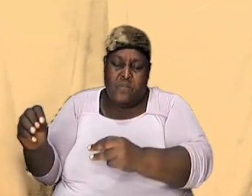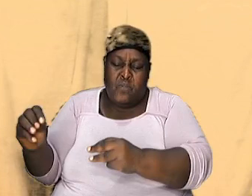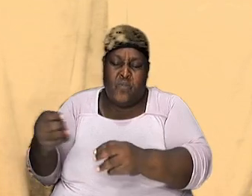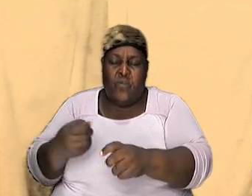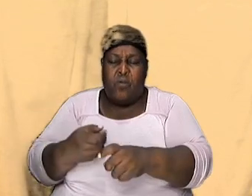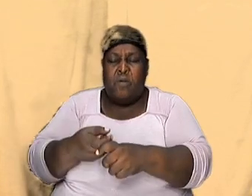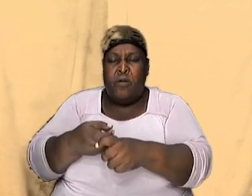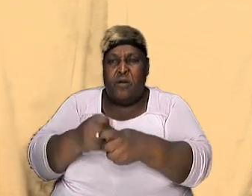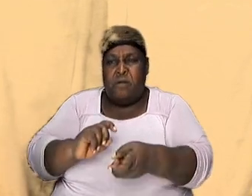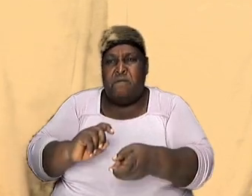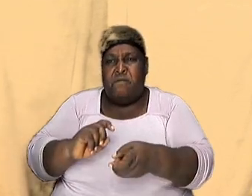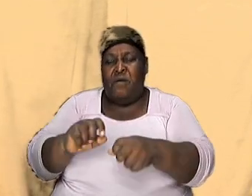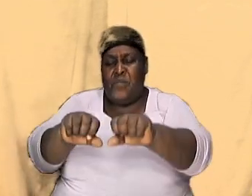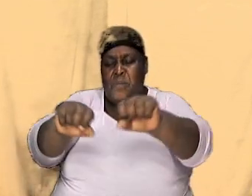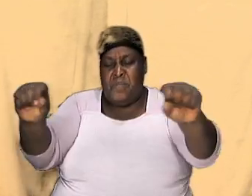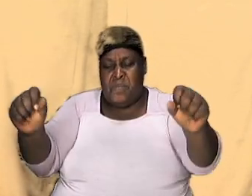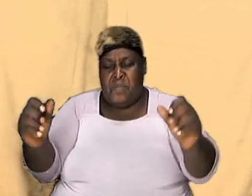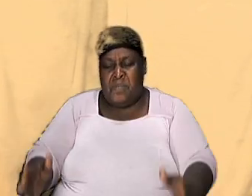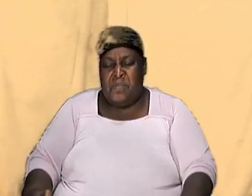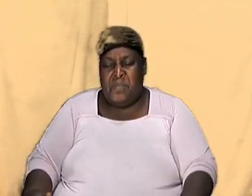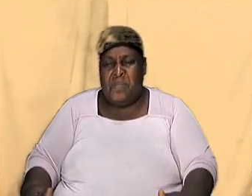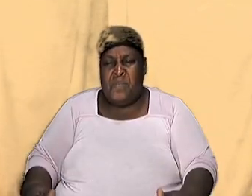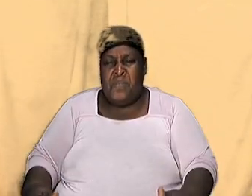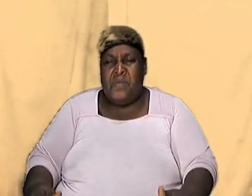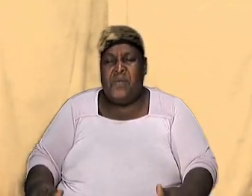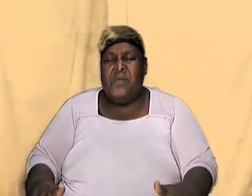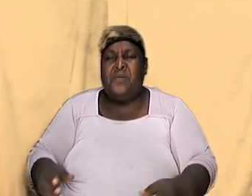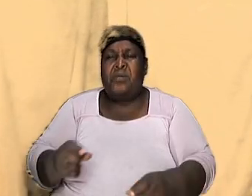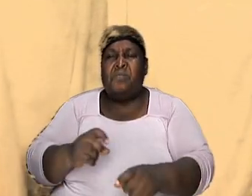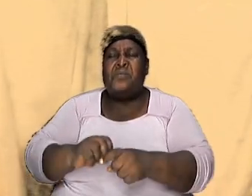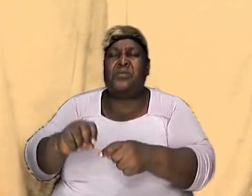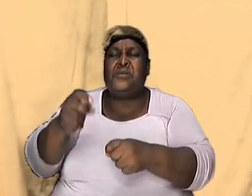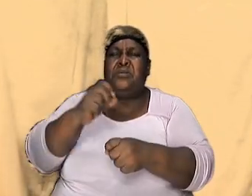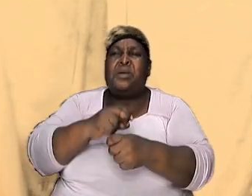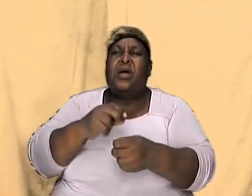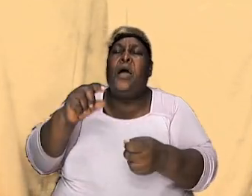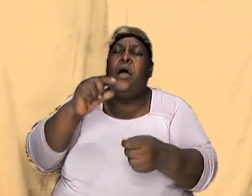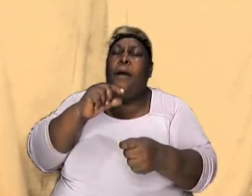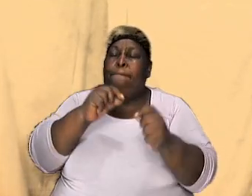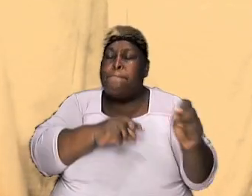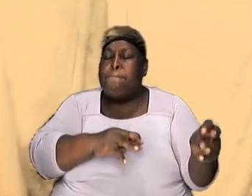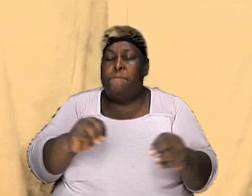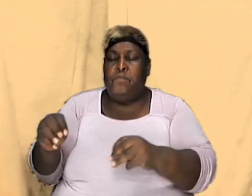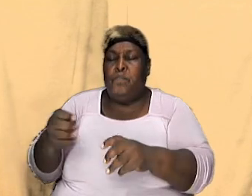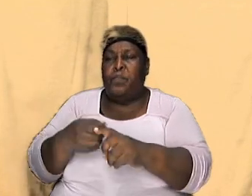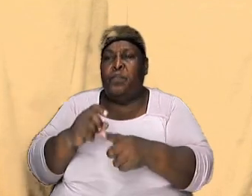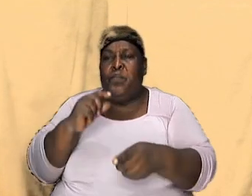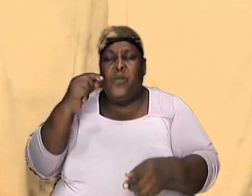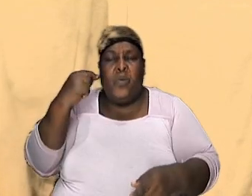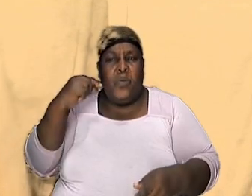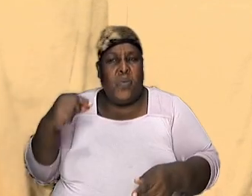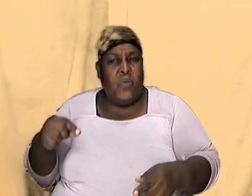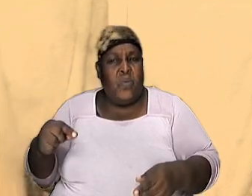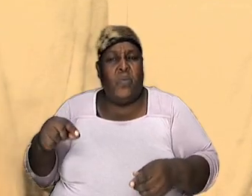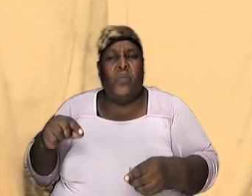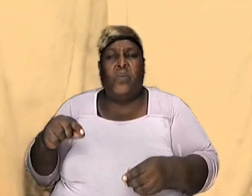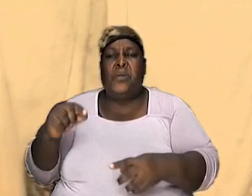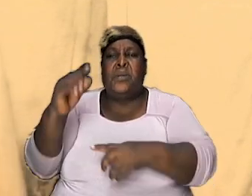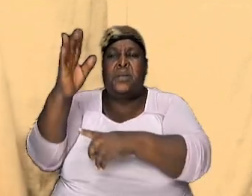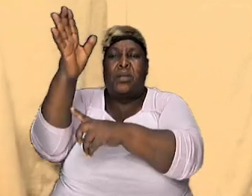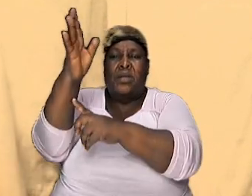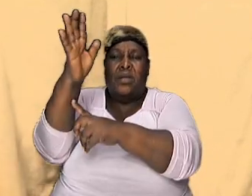altar to the brazen laver, amen, and we can move to the golden candlestick, the table of shewbread,